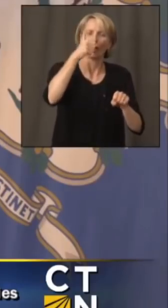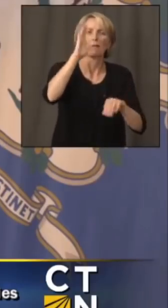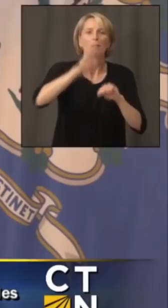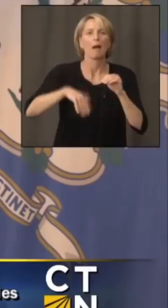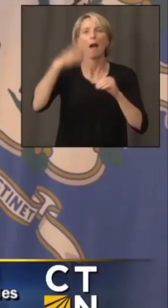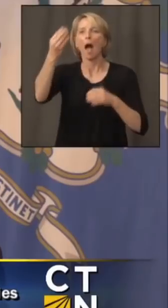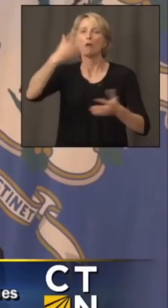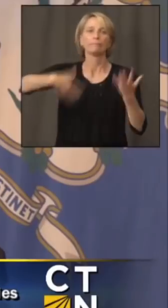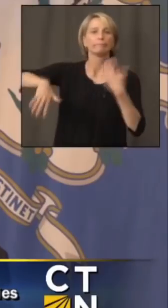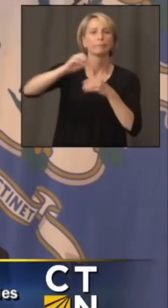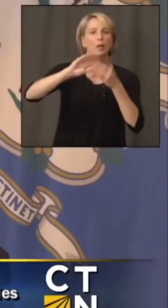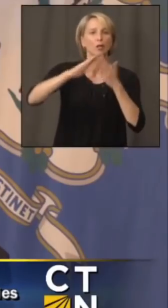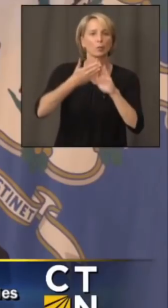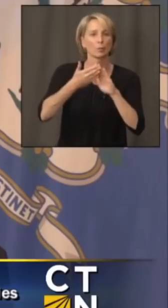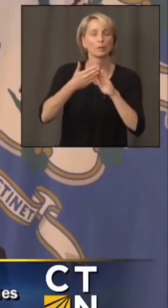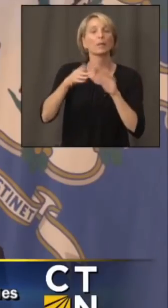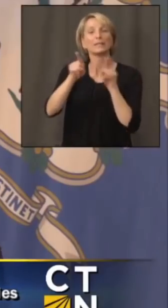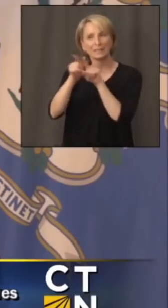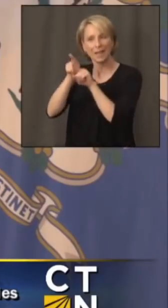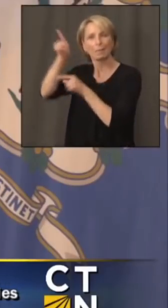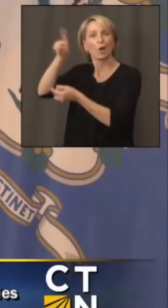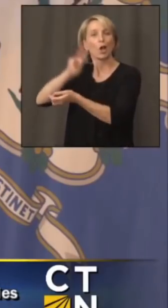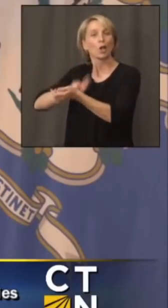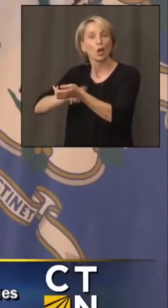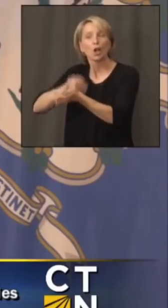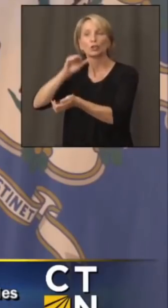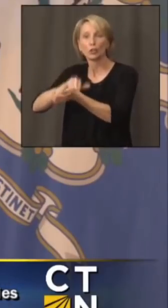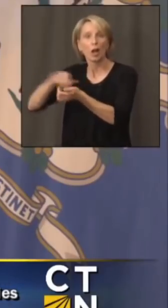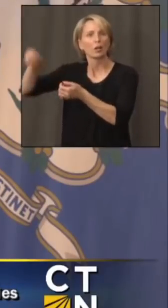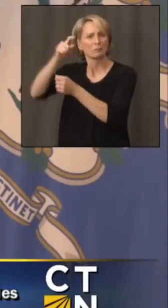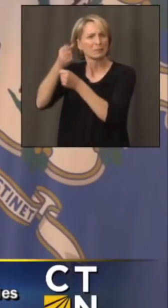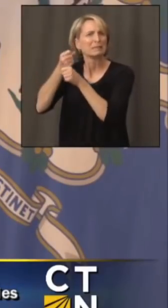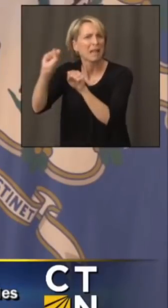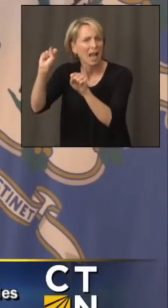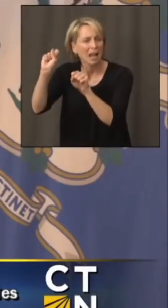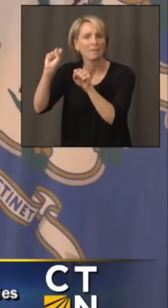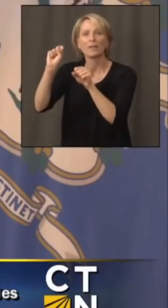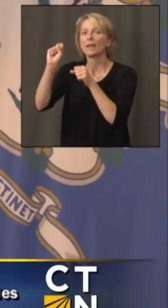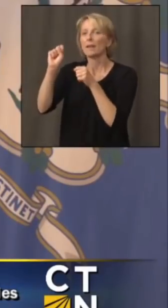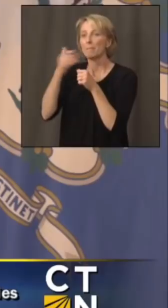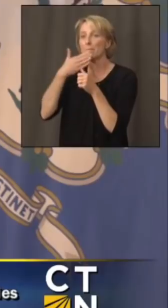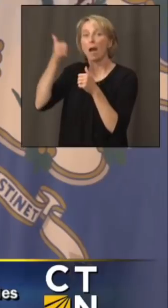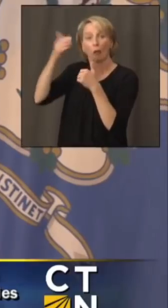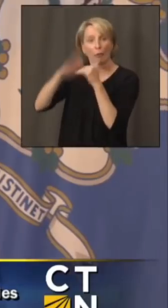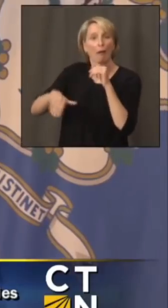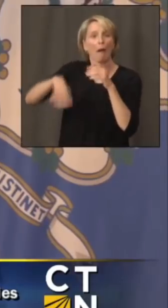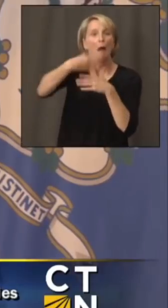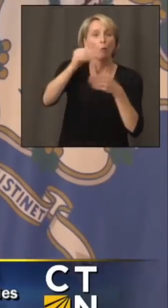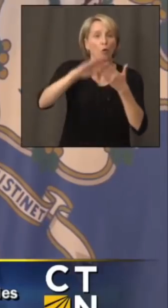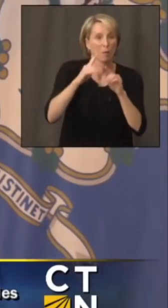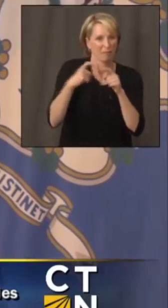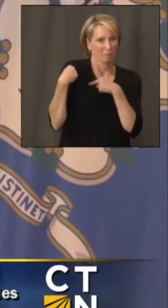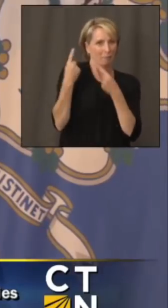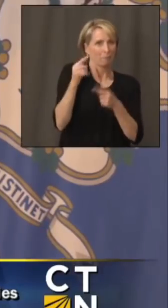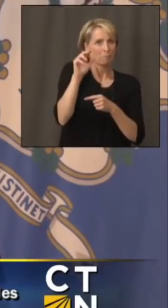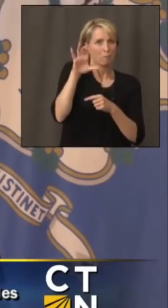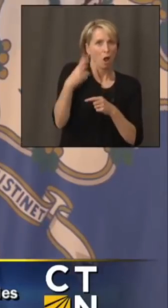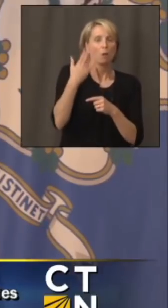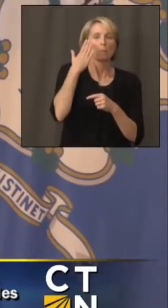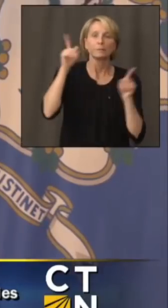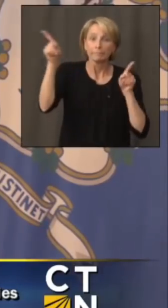general population if you take the necessary precautions, and we're doing everything we can to take those necessary